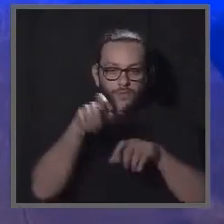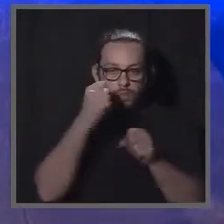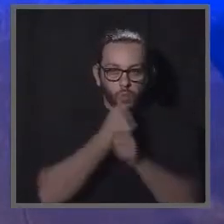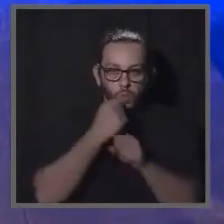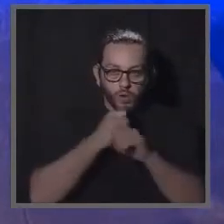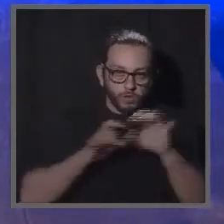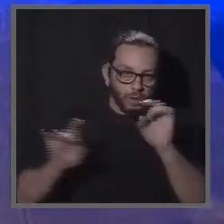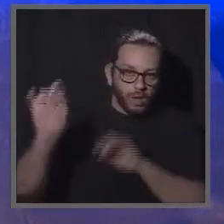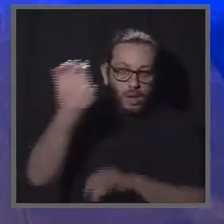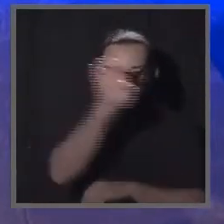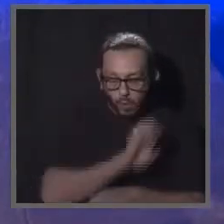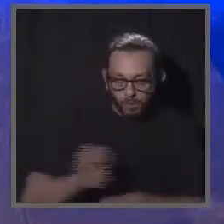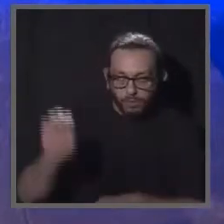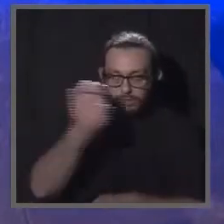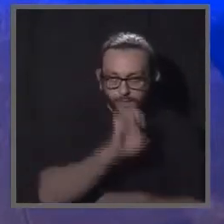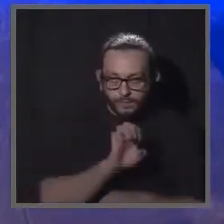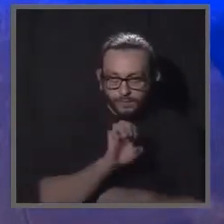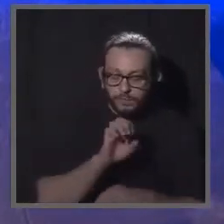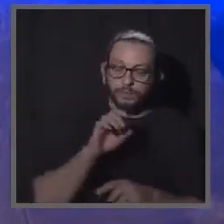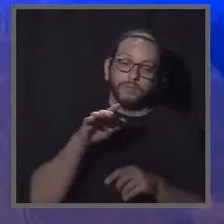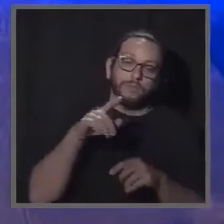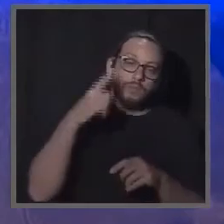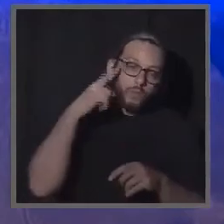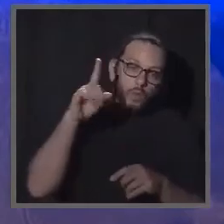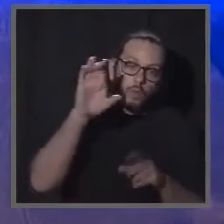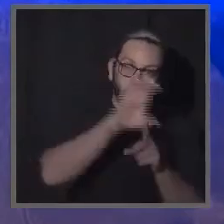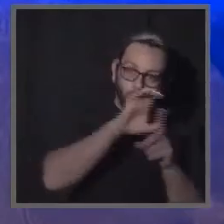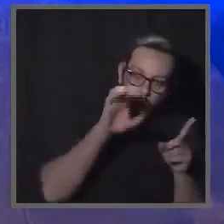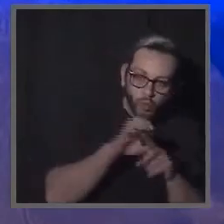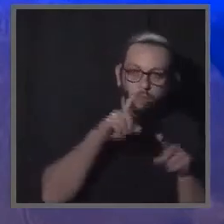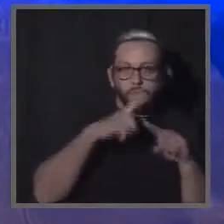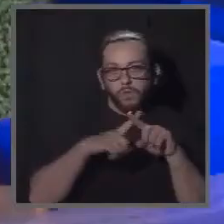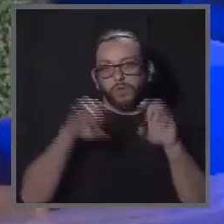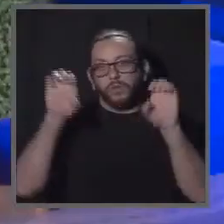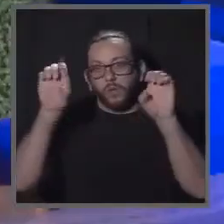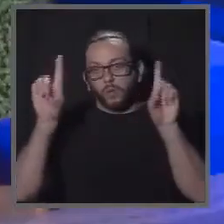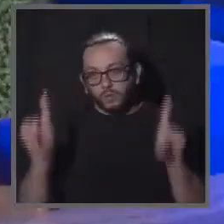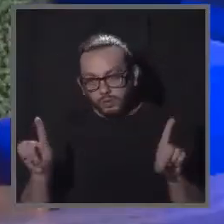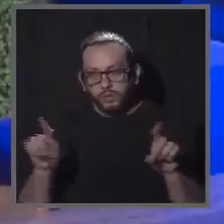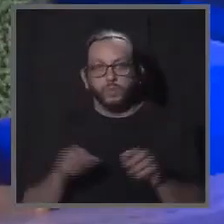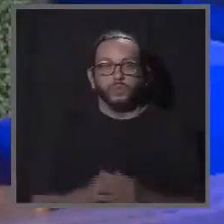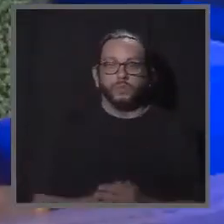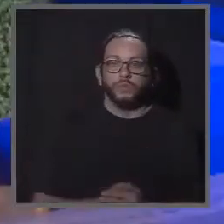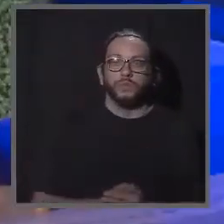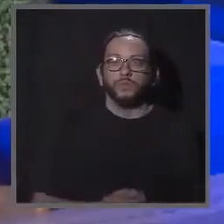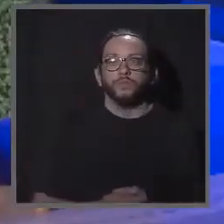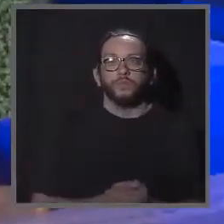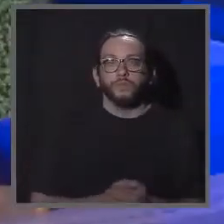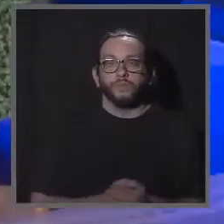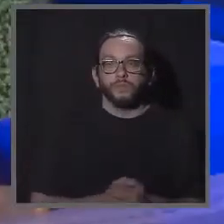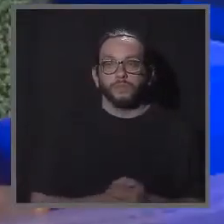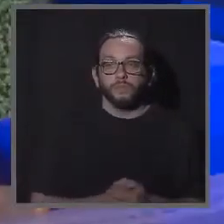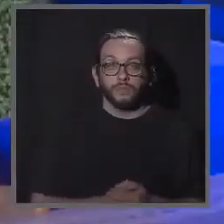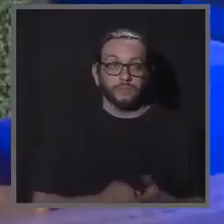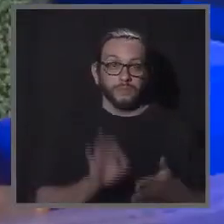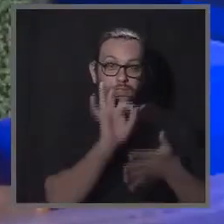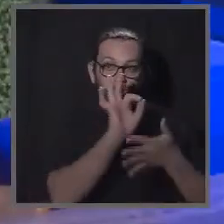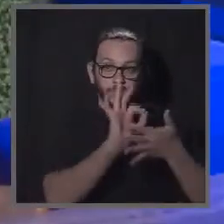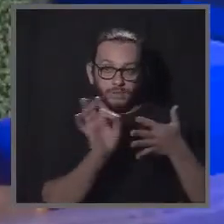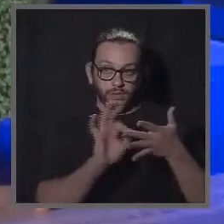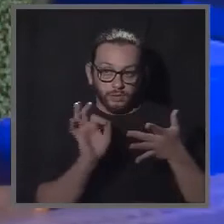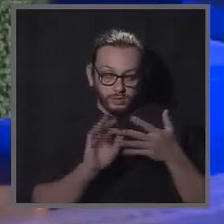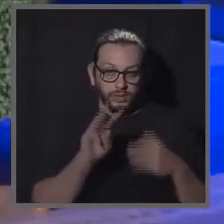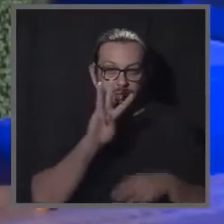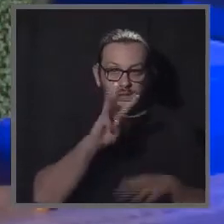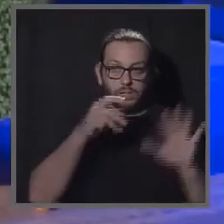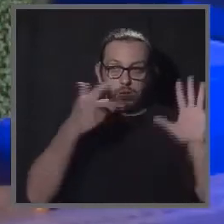education sectors. So the 38 measures are combined, and